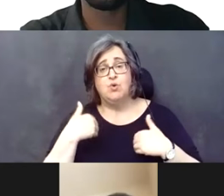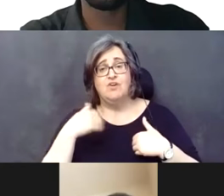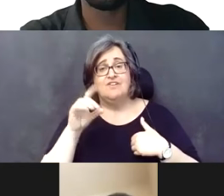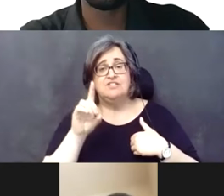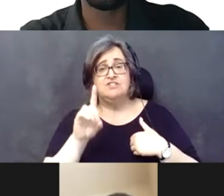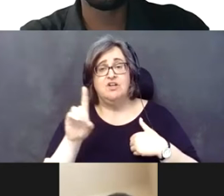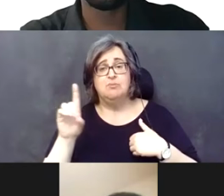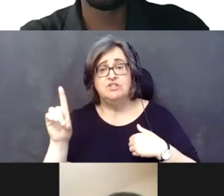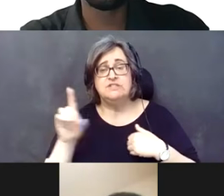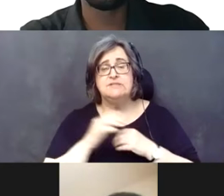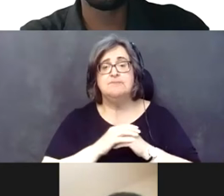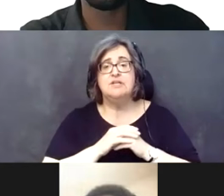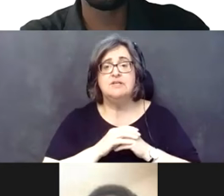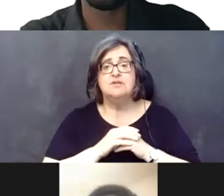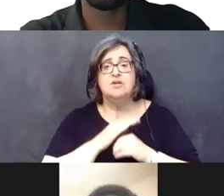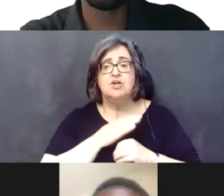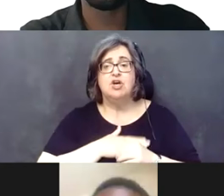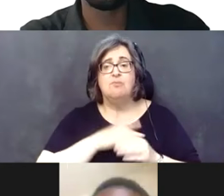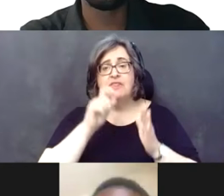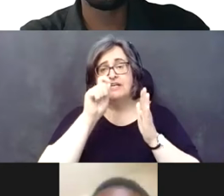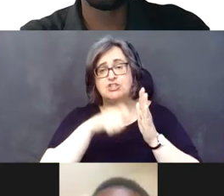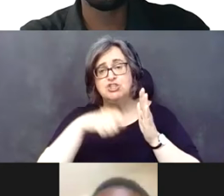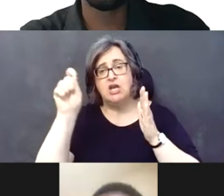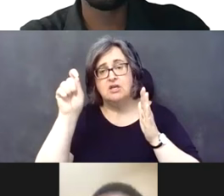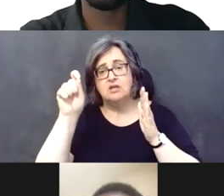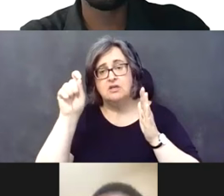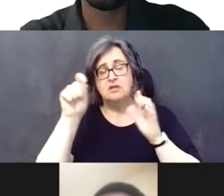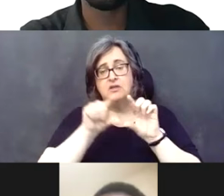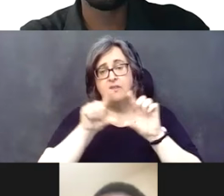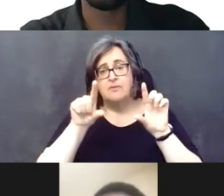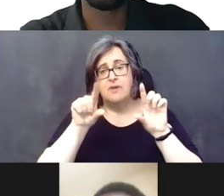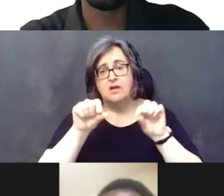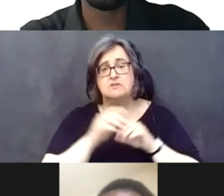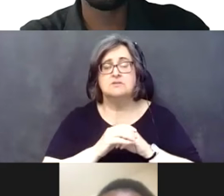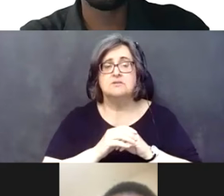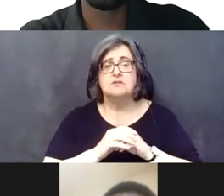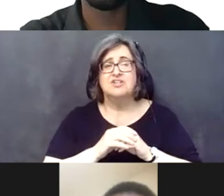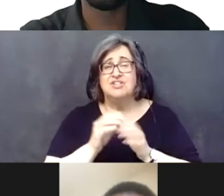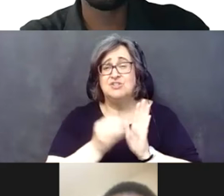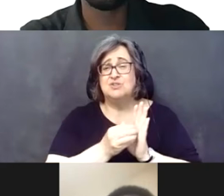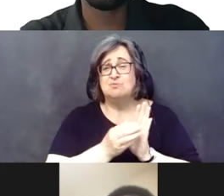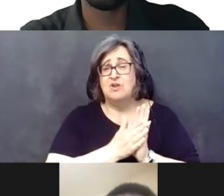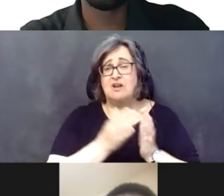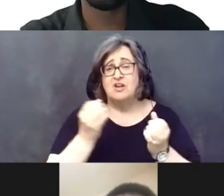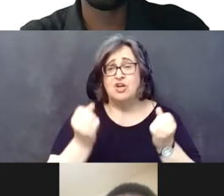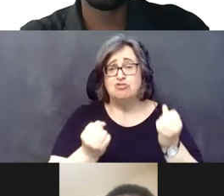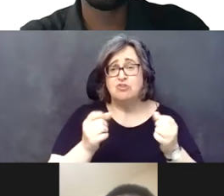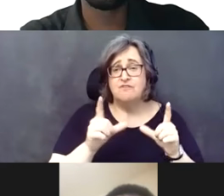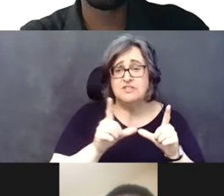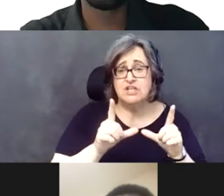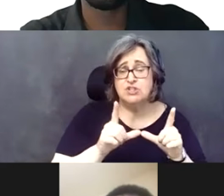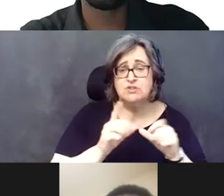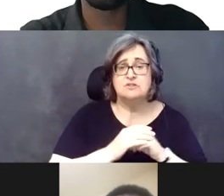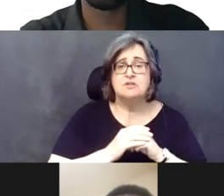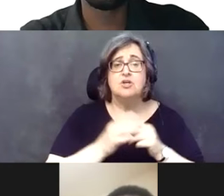developmental disability, please check this box. So it's on your driver's license, or when